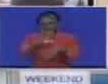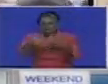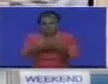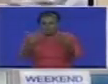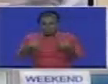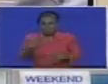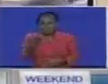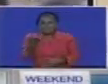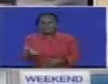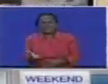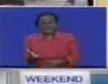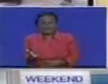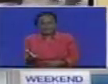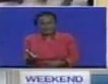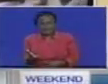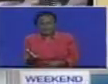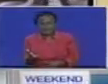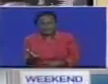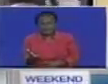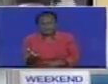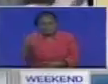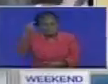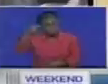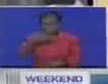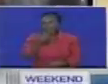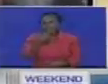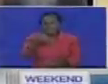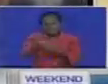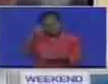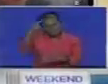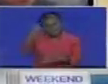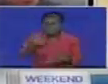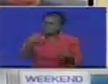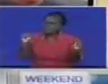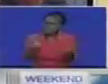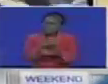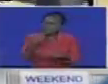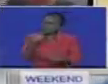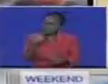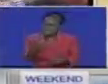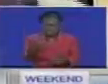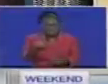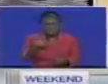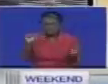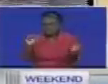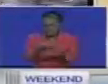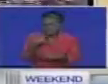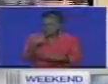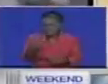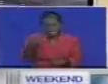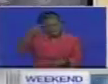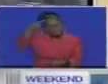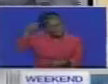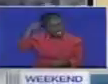been... But who are these men in black? I cannot really tell I cannot really say that these men in black